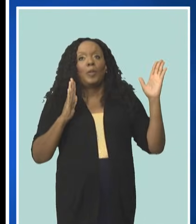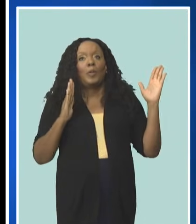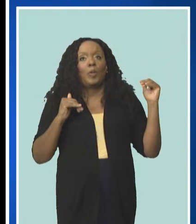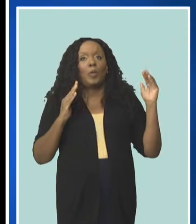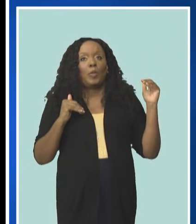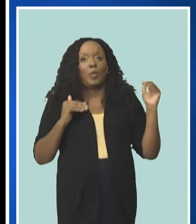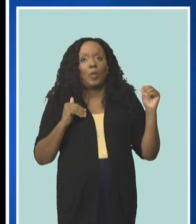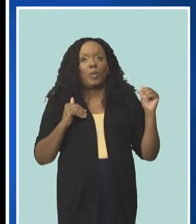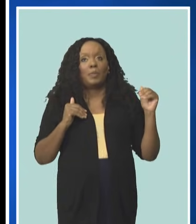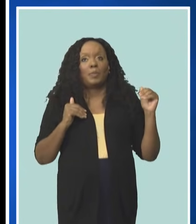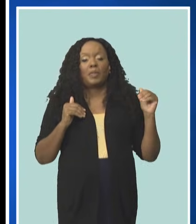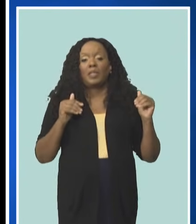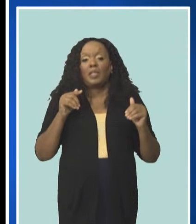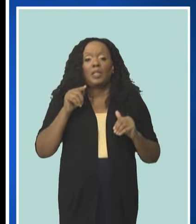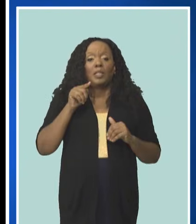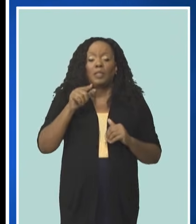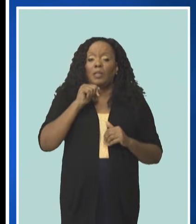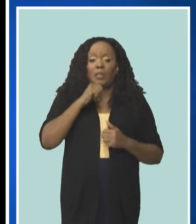me as your MP.